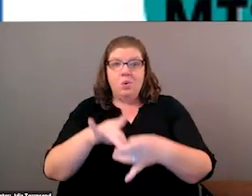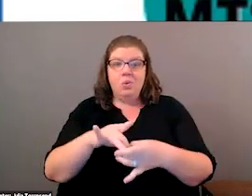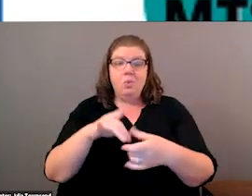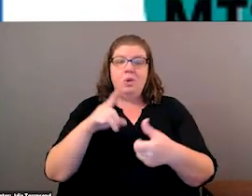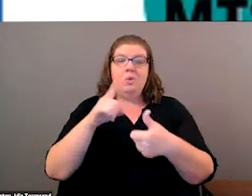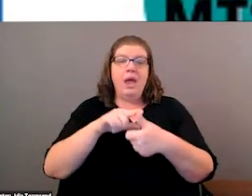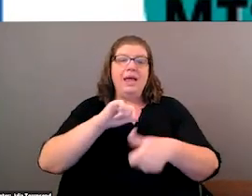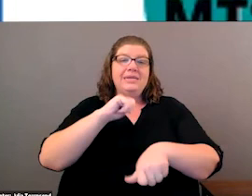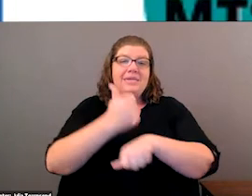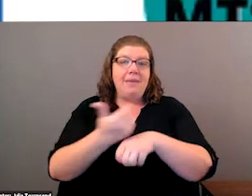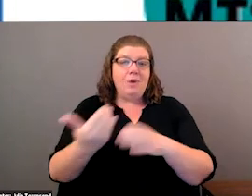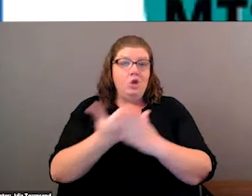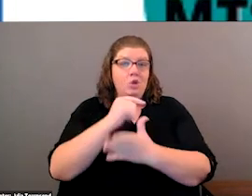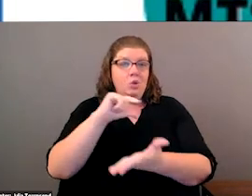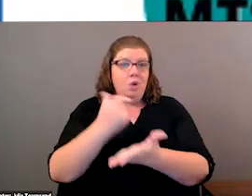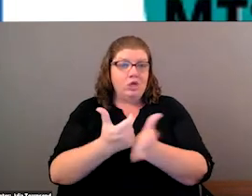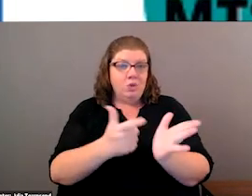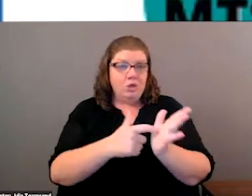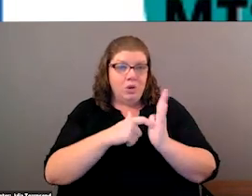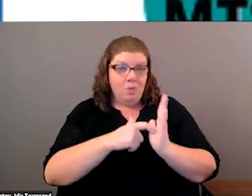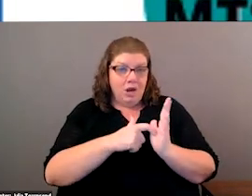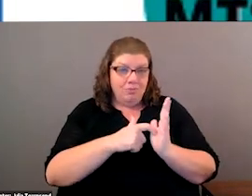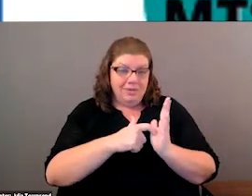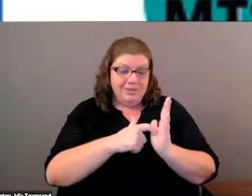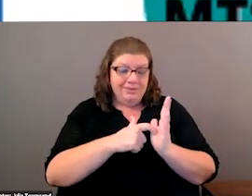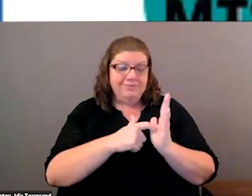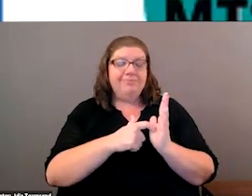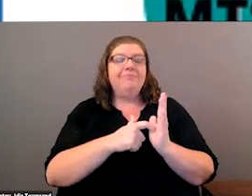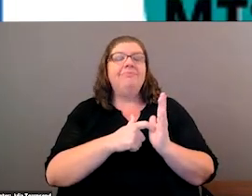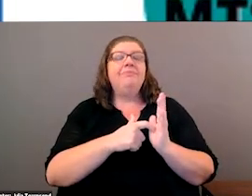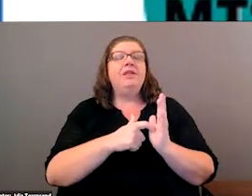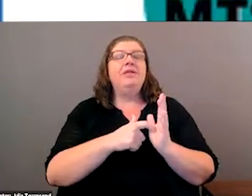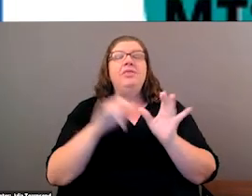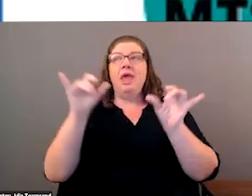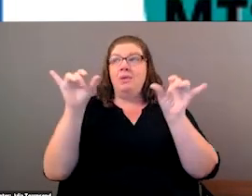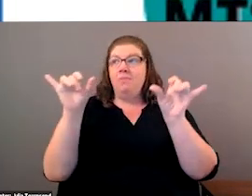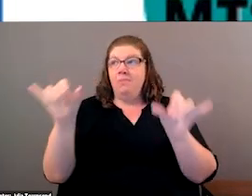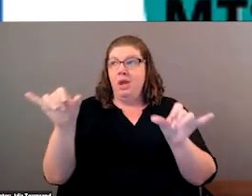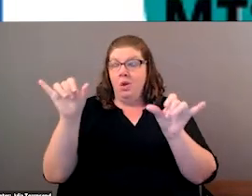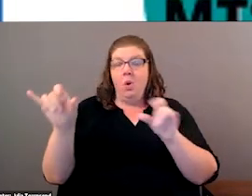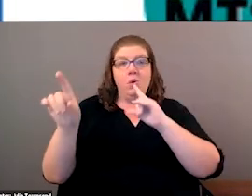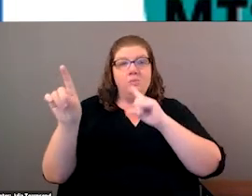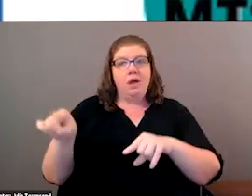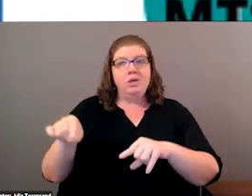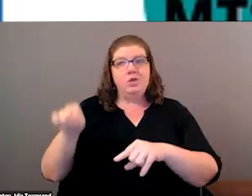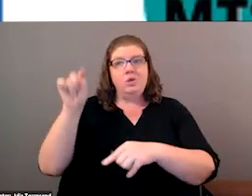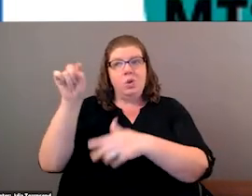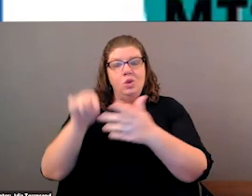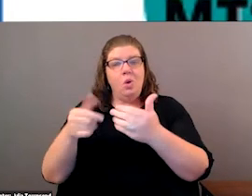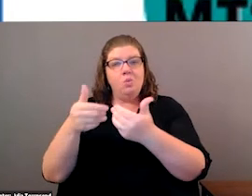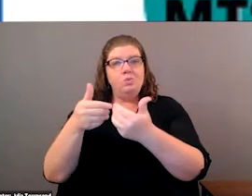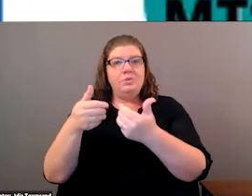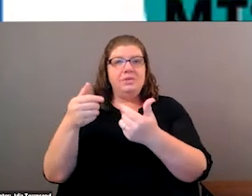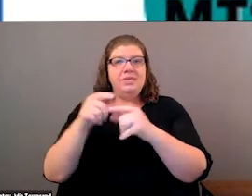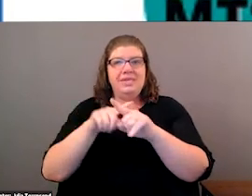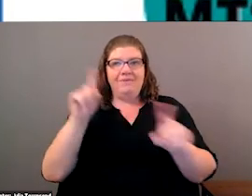new graduation requirements that mirror or are responsive to those discrepancies I just